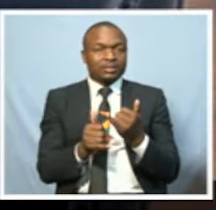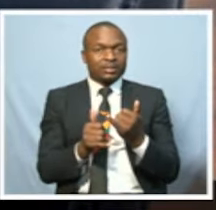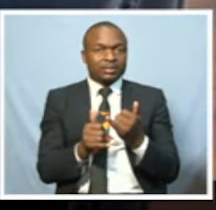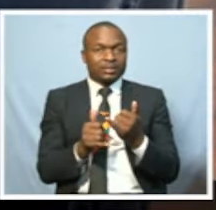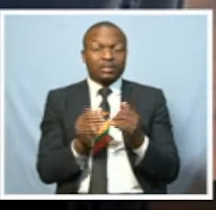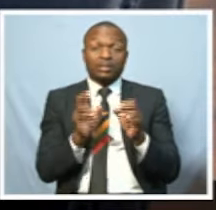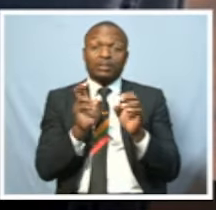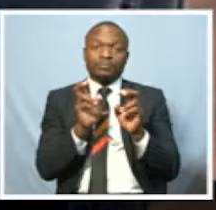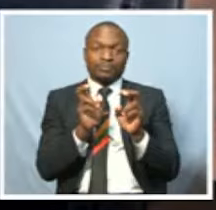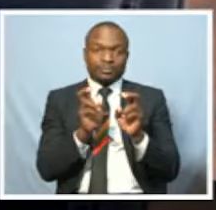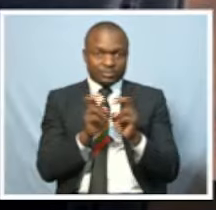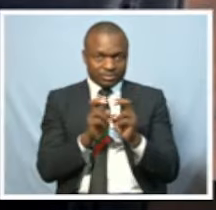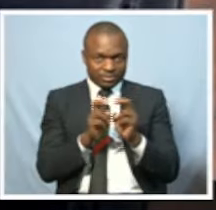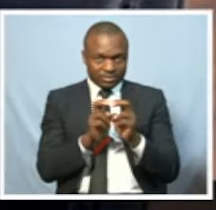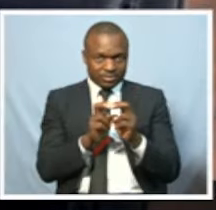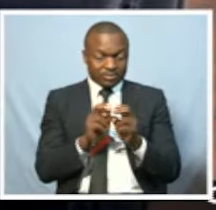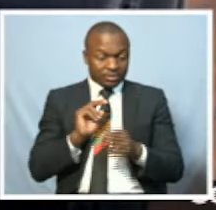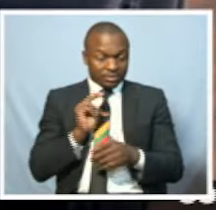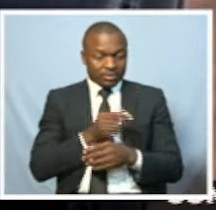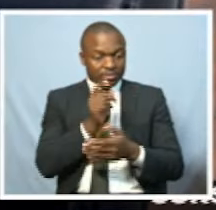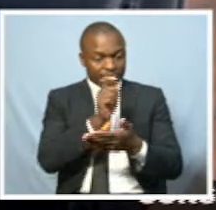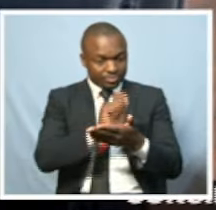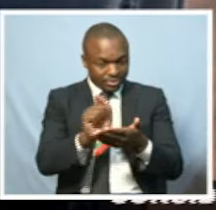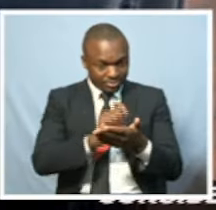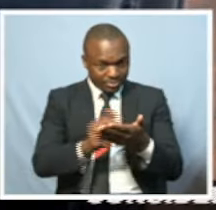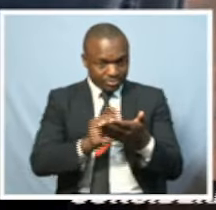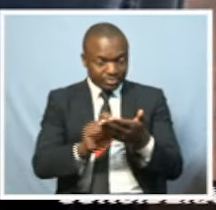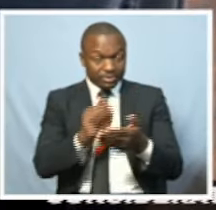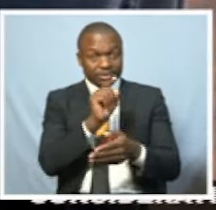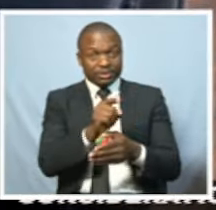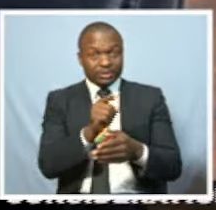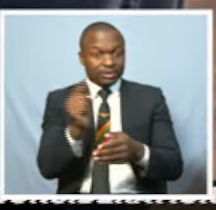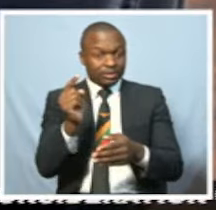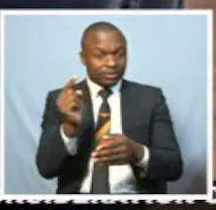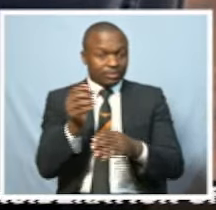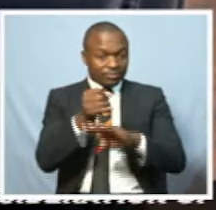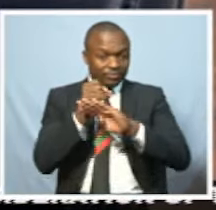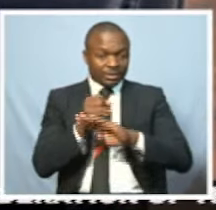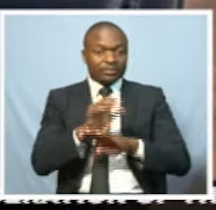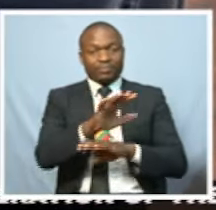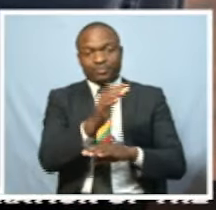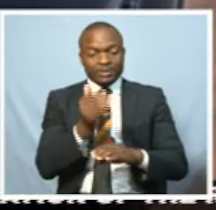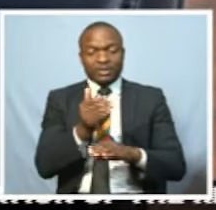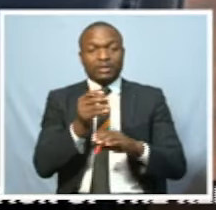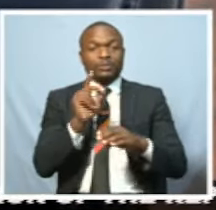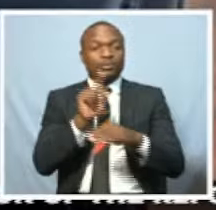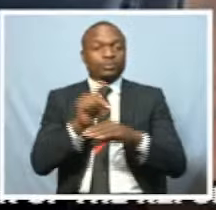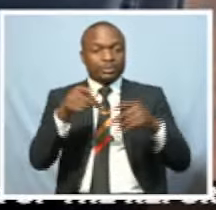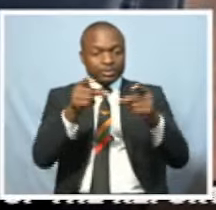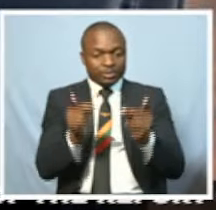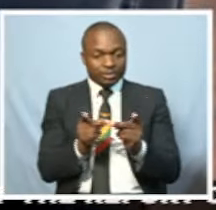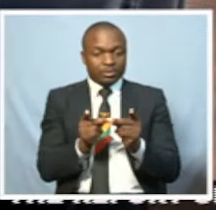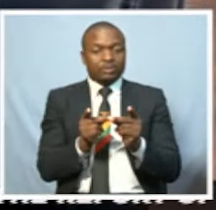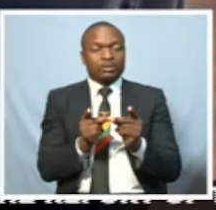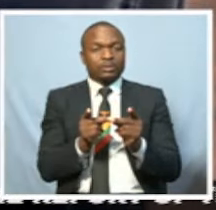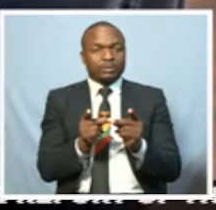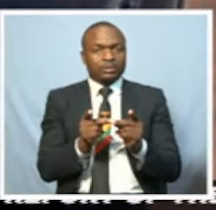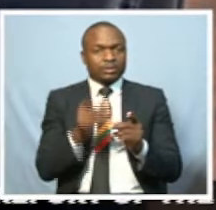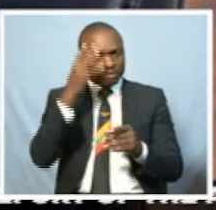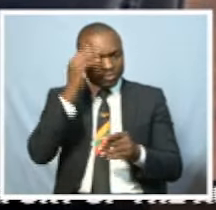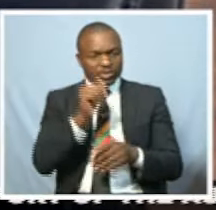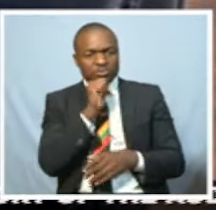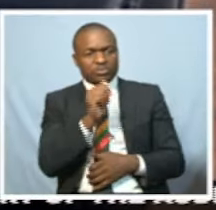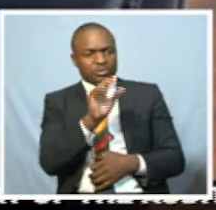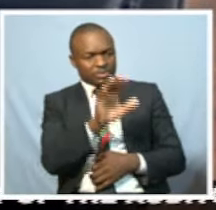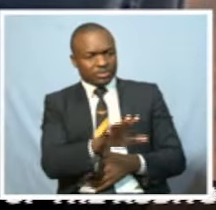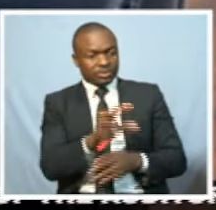the contract, we wrote to him, inviting him back to site, telling him to tell us why he's not on